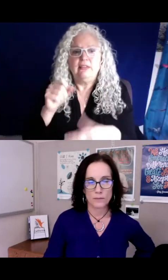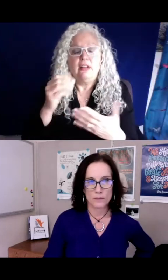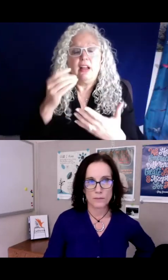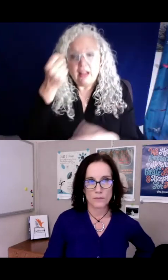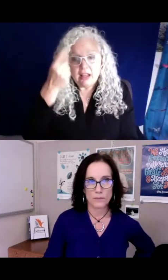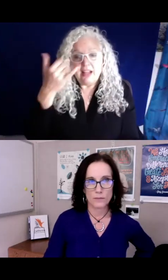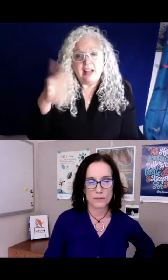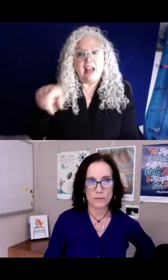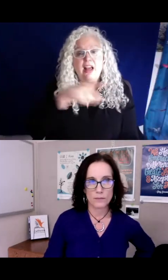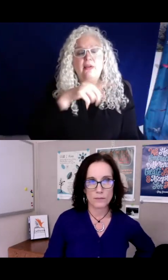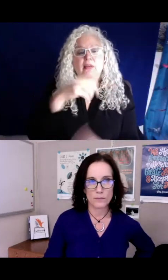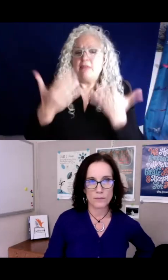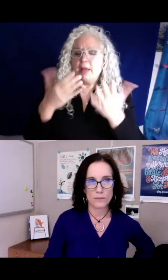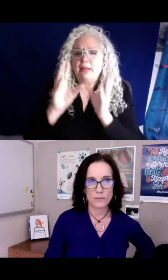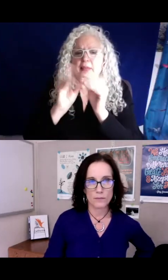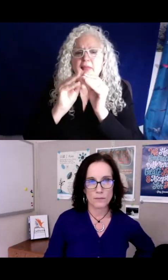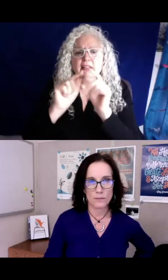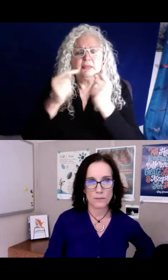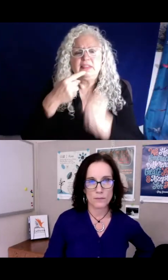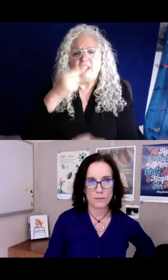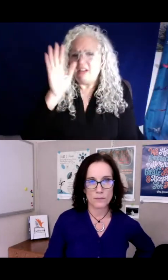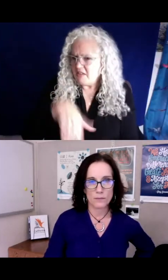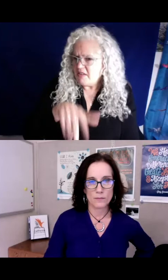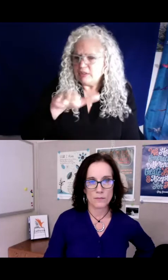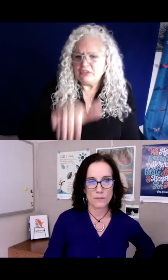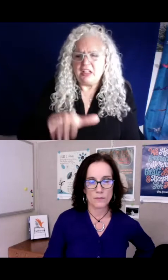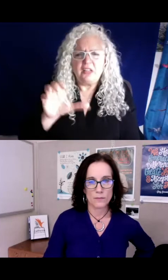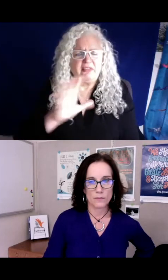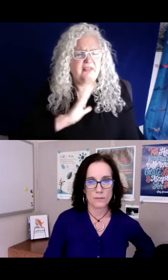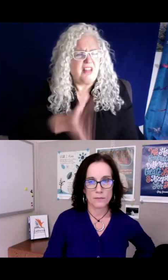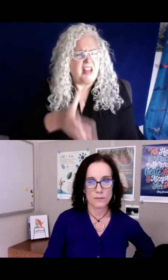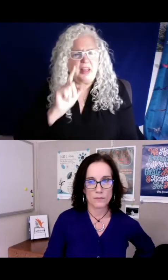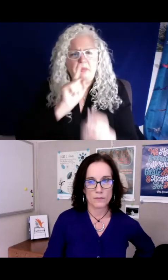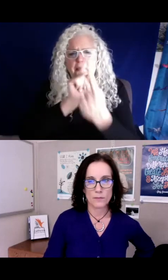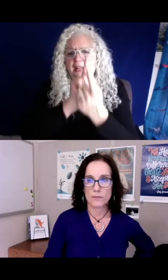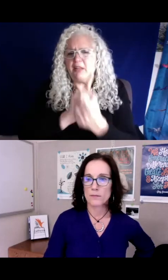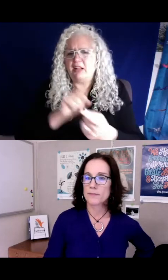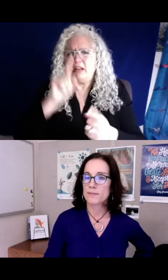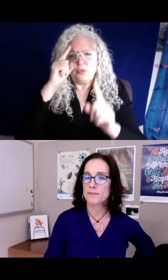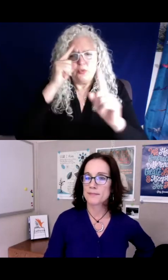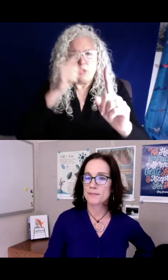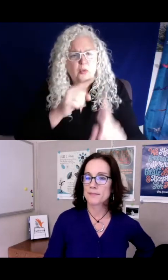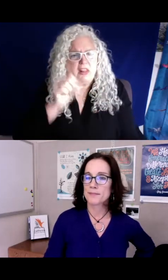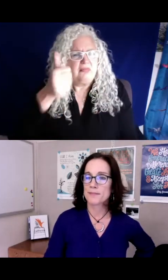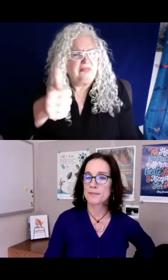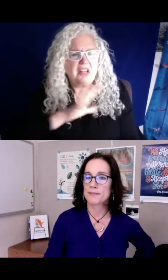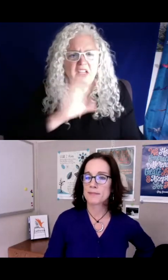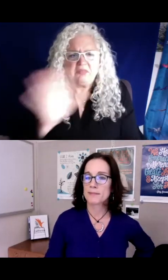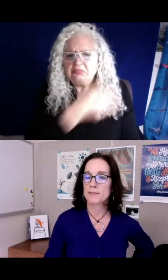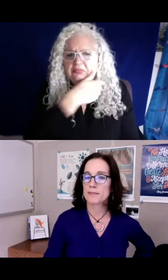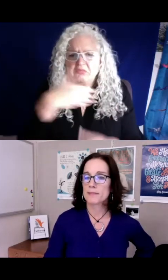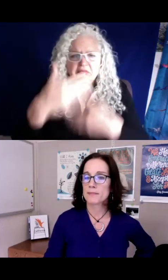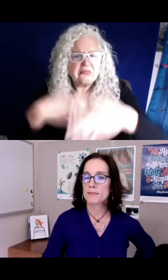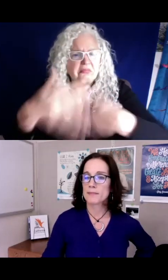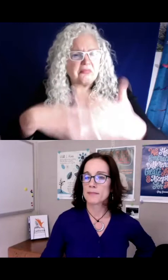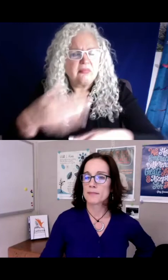child's needs and for success. And sometimes the team will say, oh no, your child is doing fine, they're meeting their